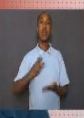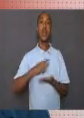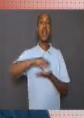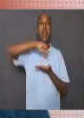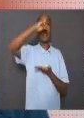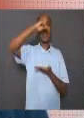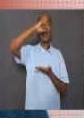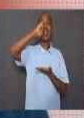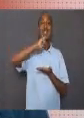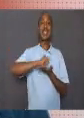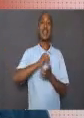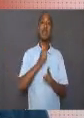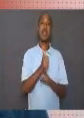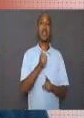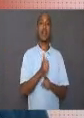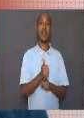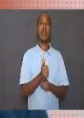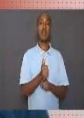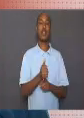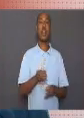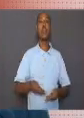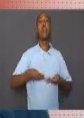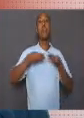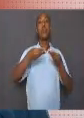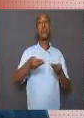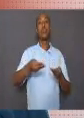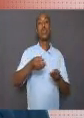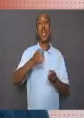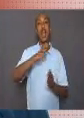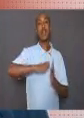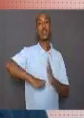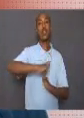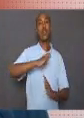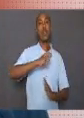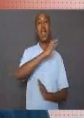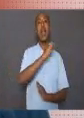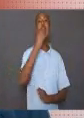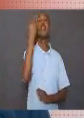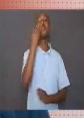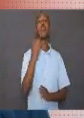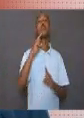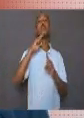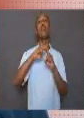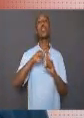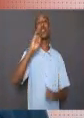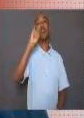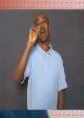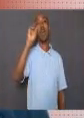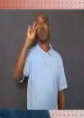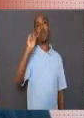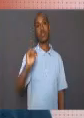learned that metals tend to lose their electrons and form positive